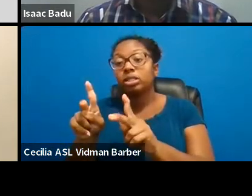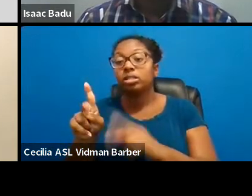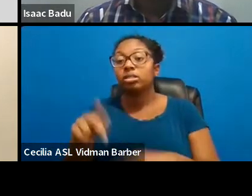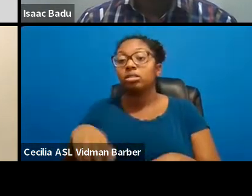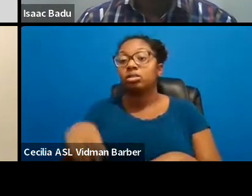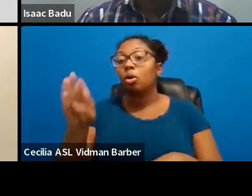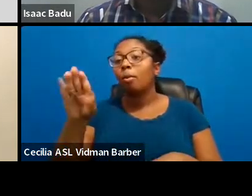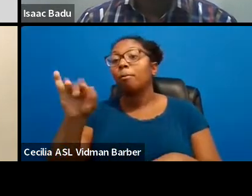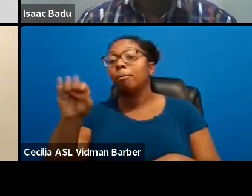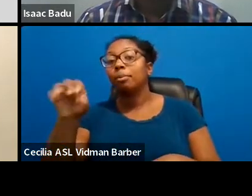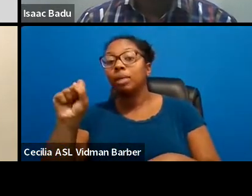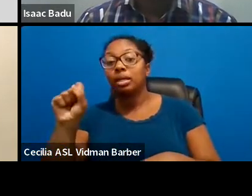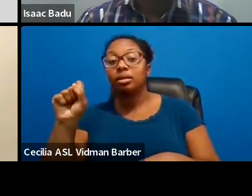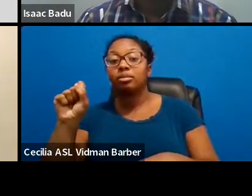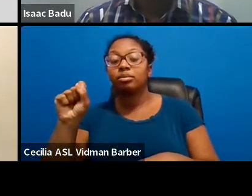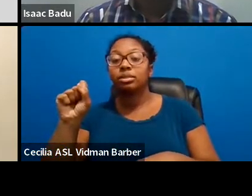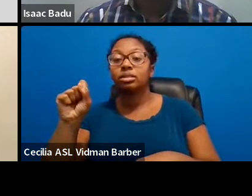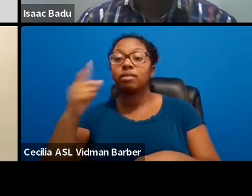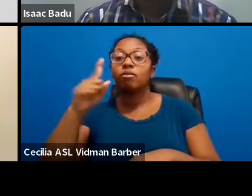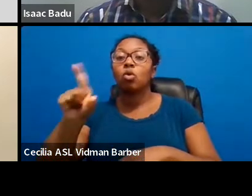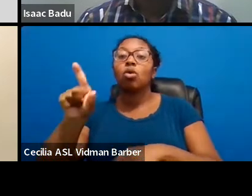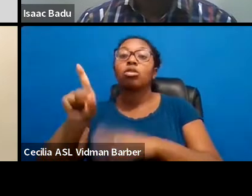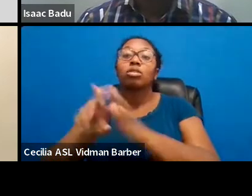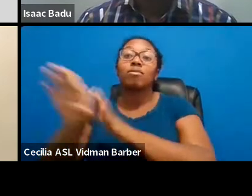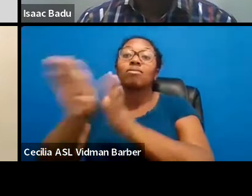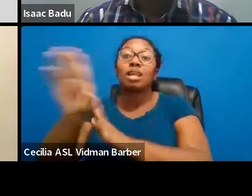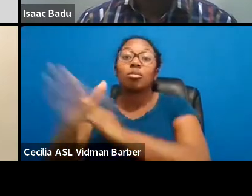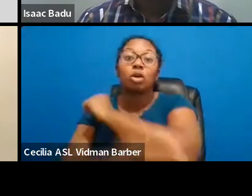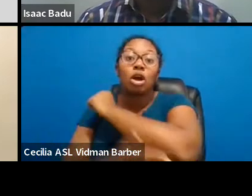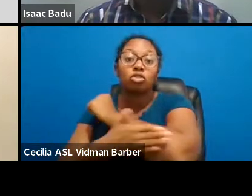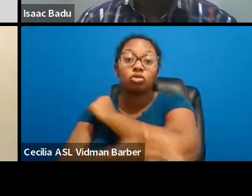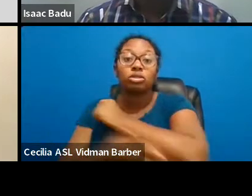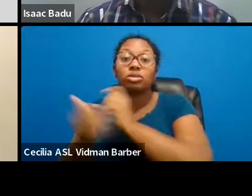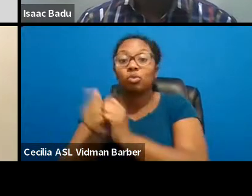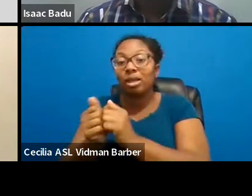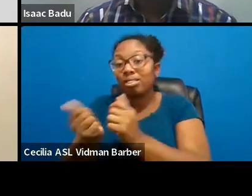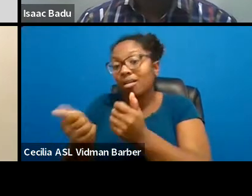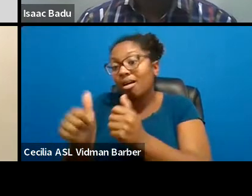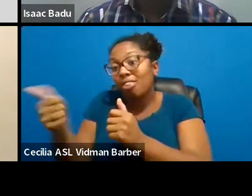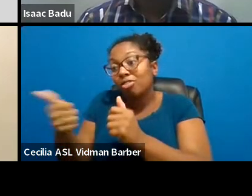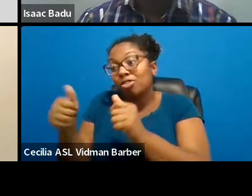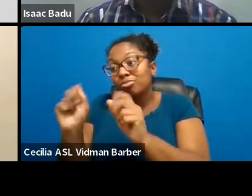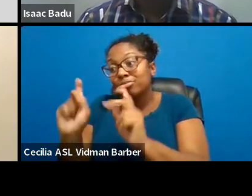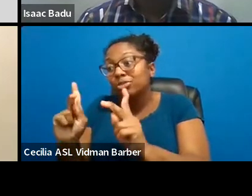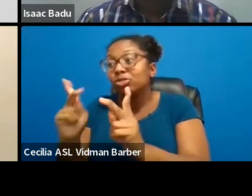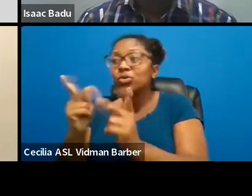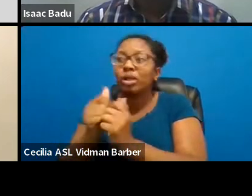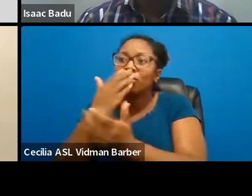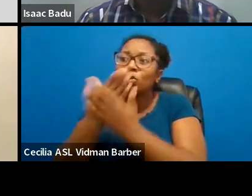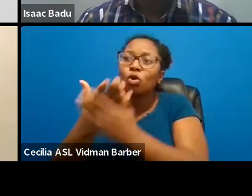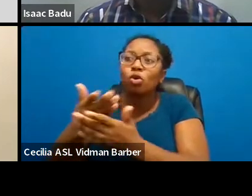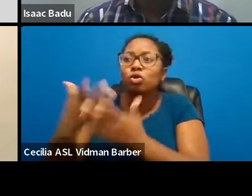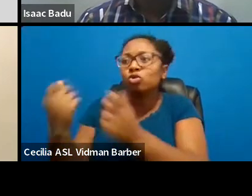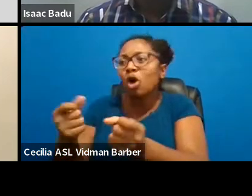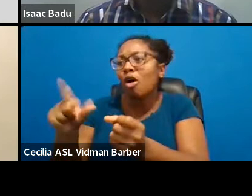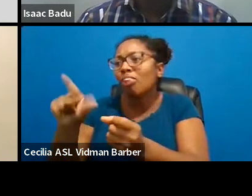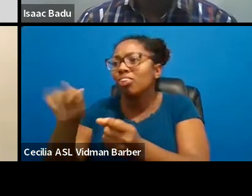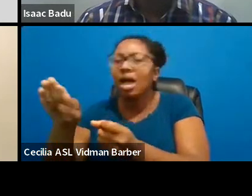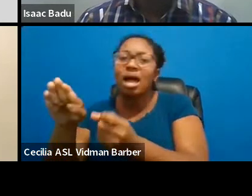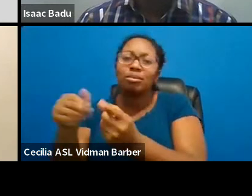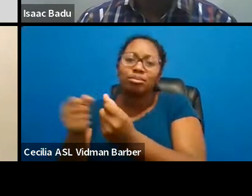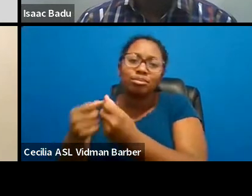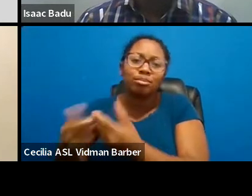in countries, developed countries who have the privileges of having very good labs to work in.